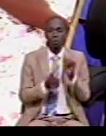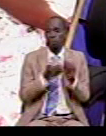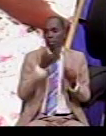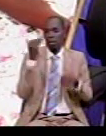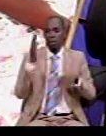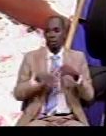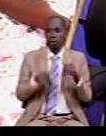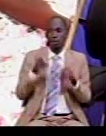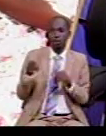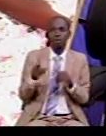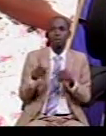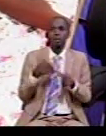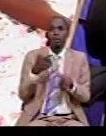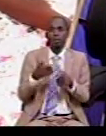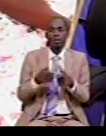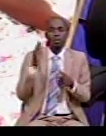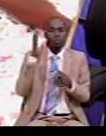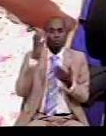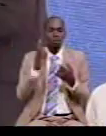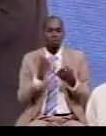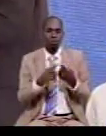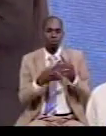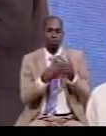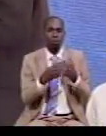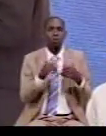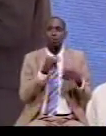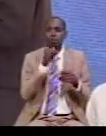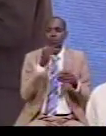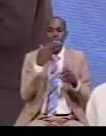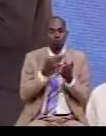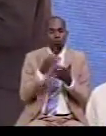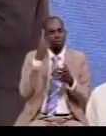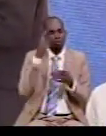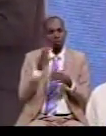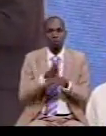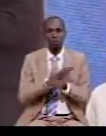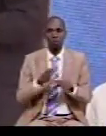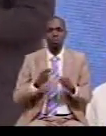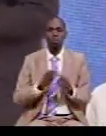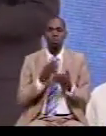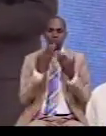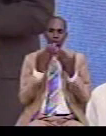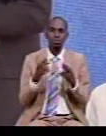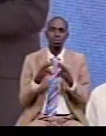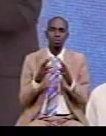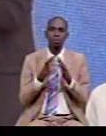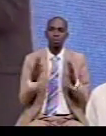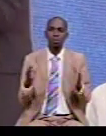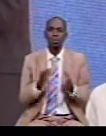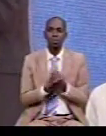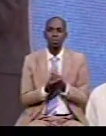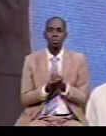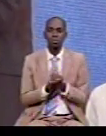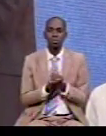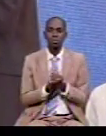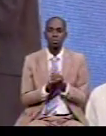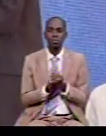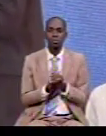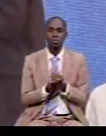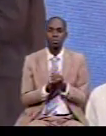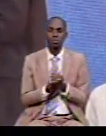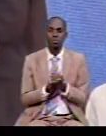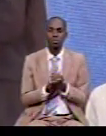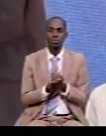you. Okay, thank you very much. Yes, this one also says, if